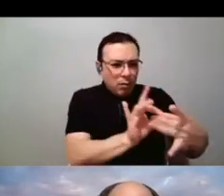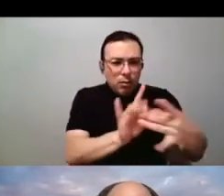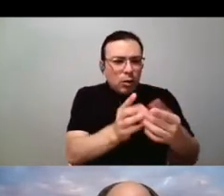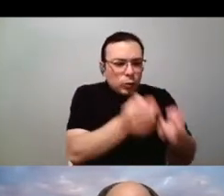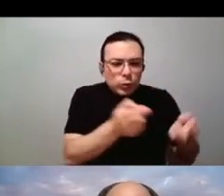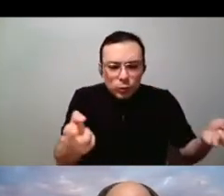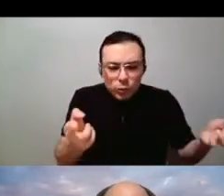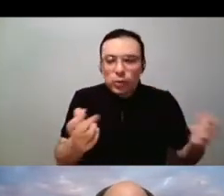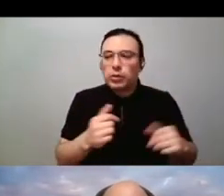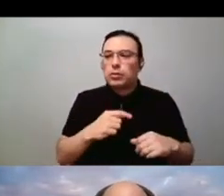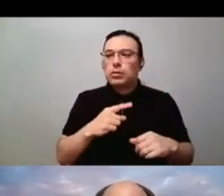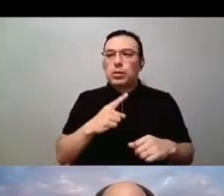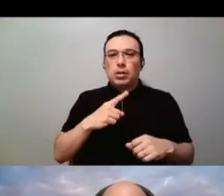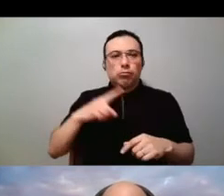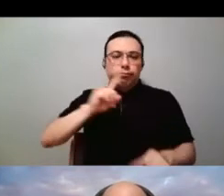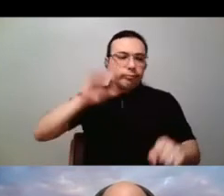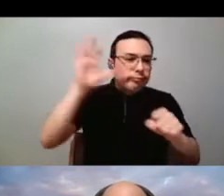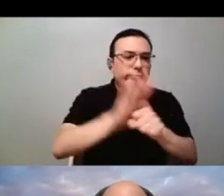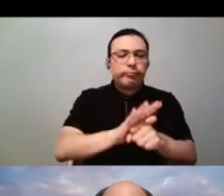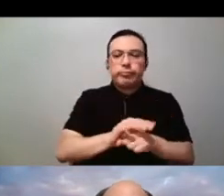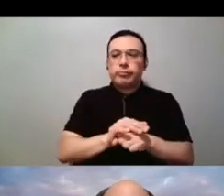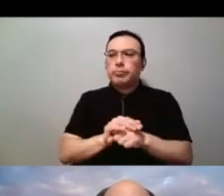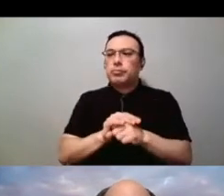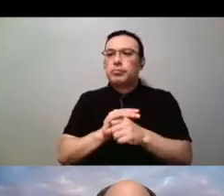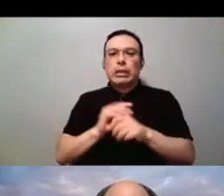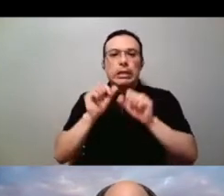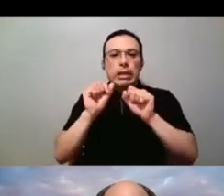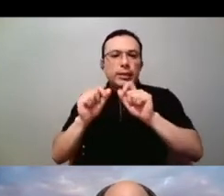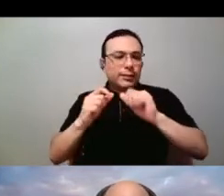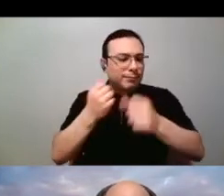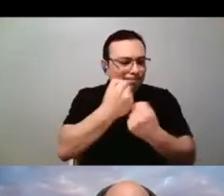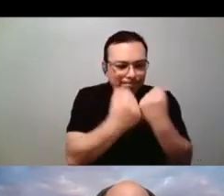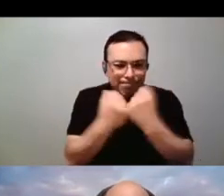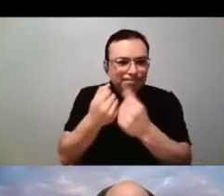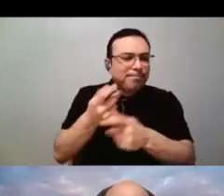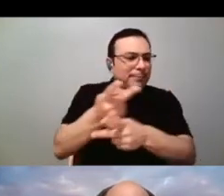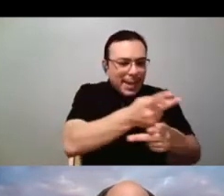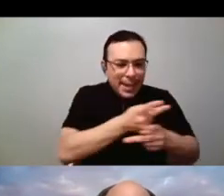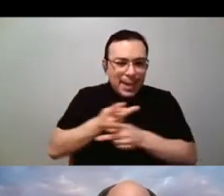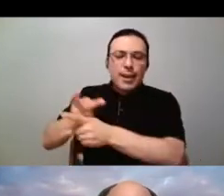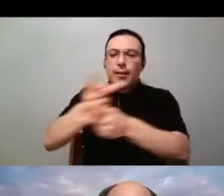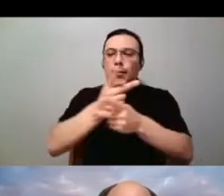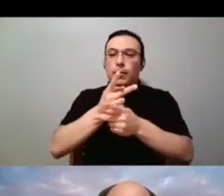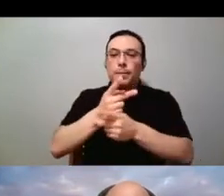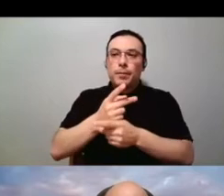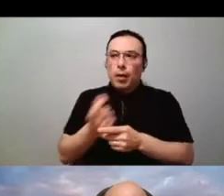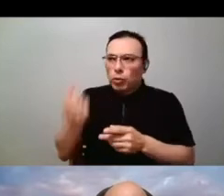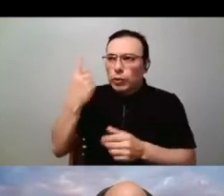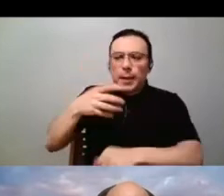and accountability to mutual care, and our very understanding of power and ourselves.